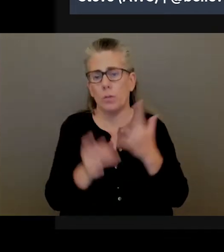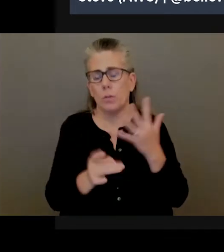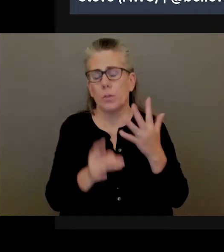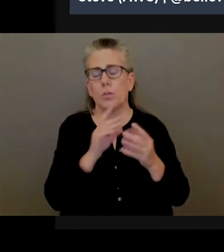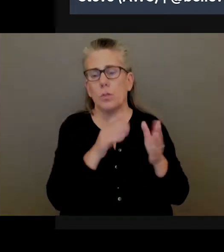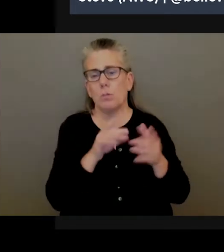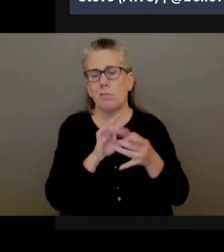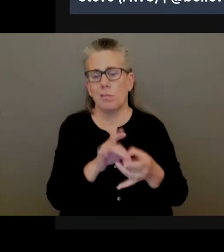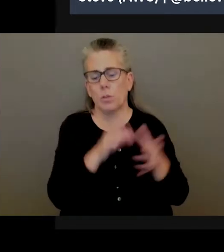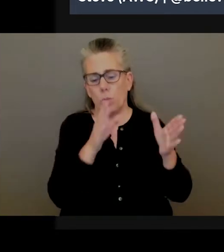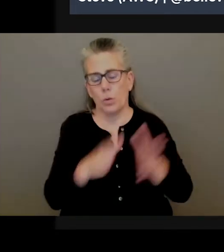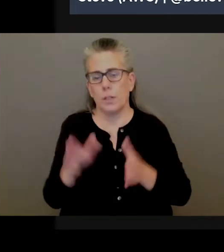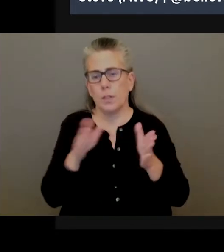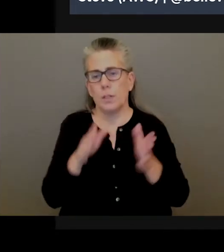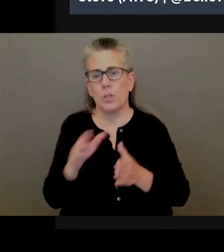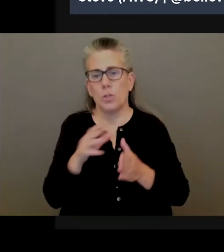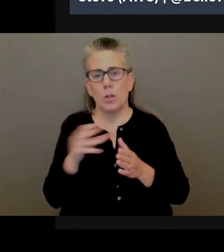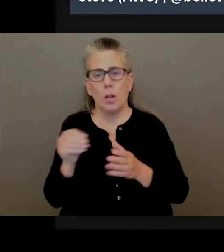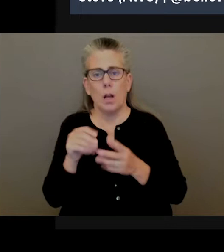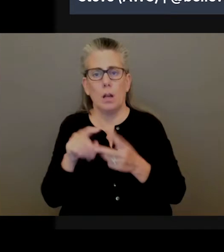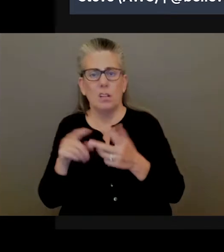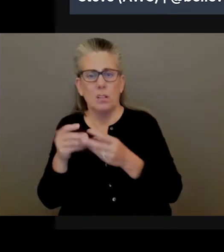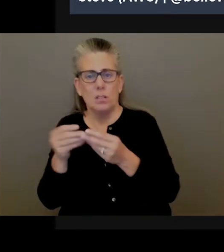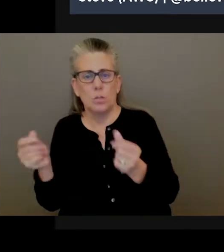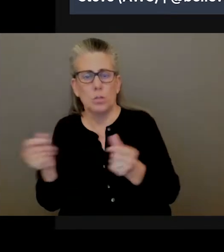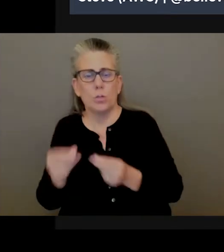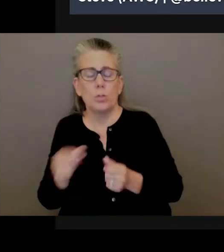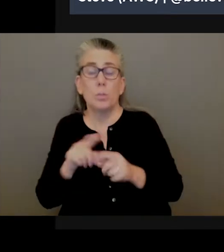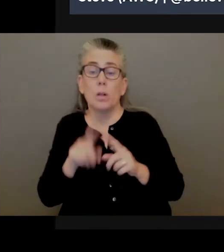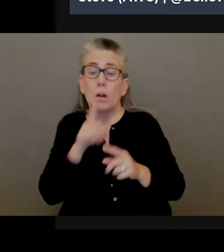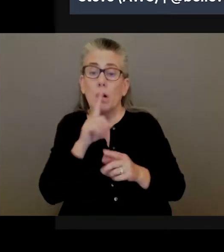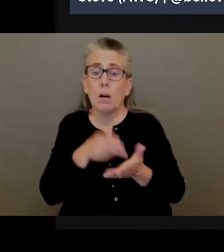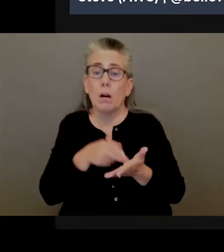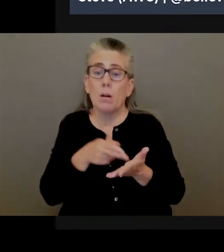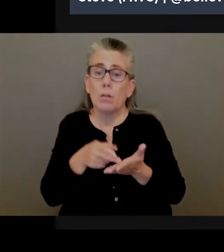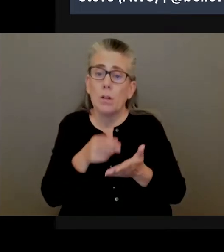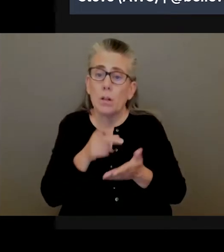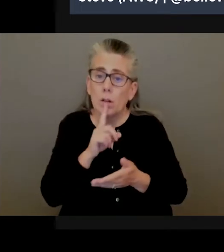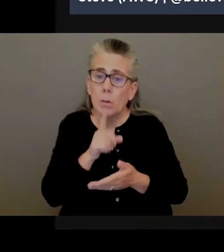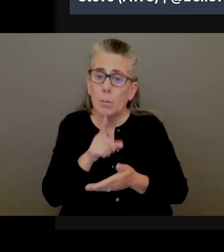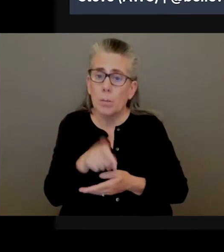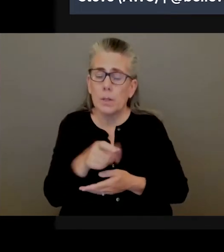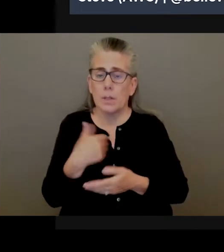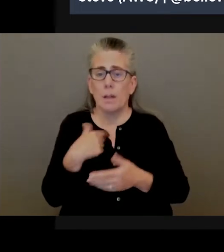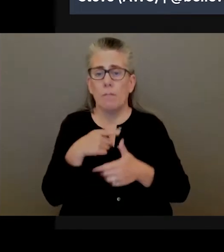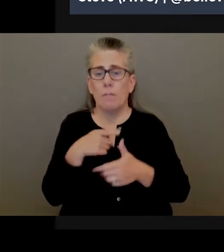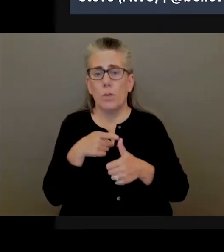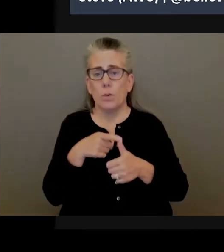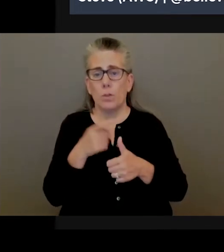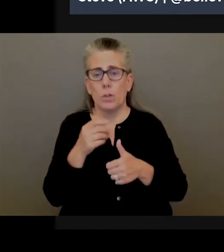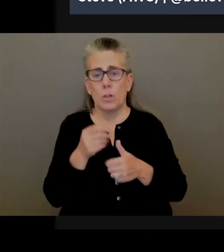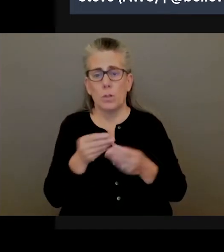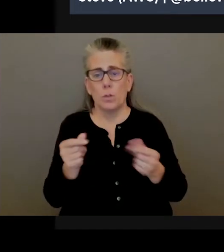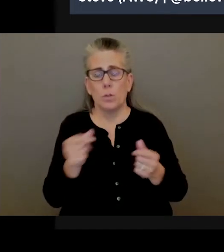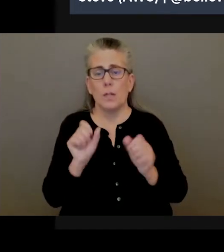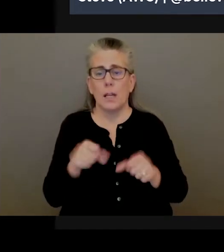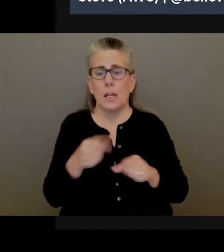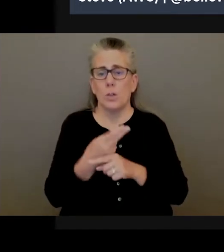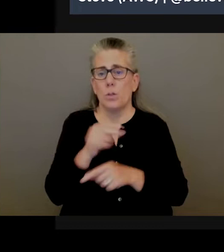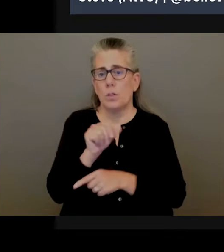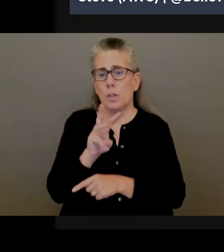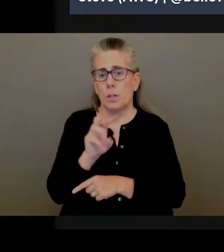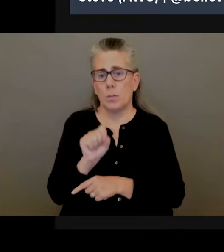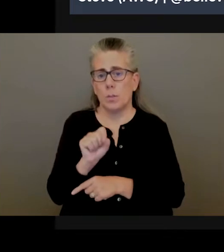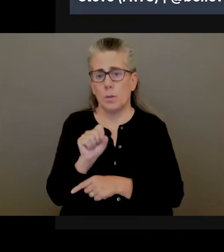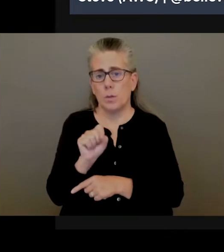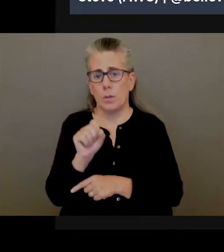strategies they have. But really, if I have to sum it up, the first one is they can use AWS AI managed services